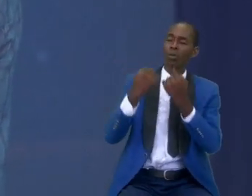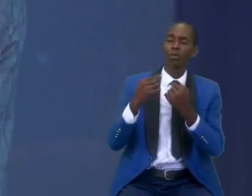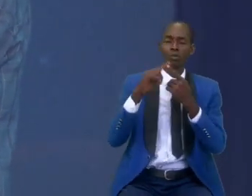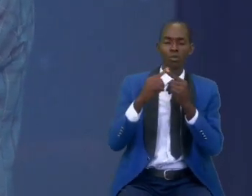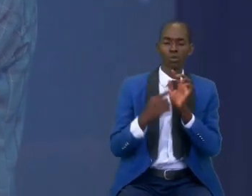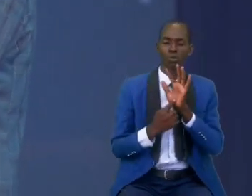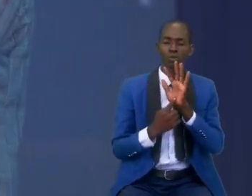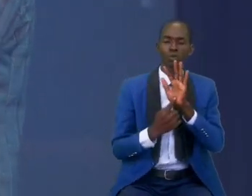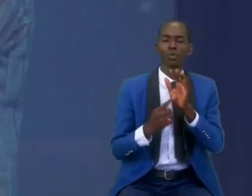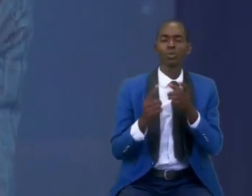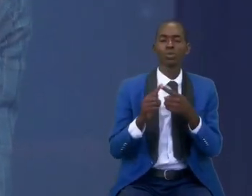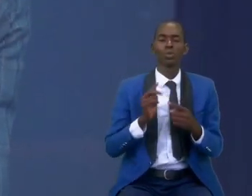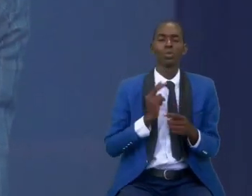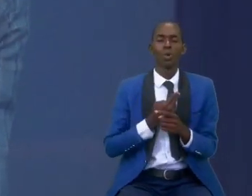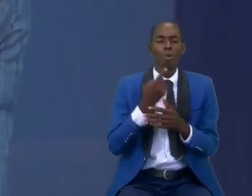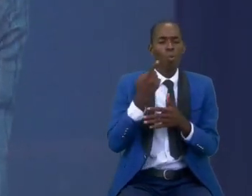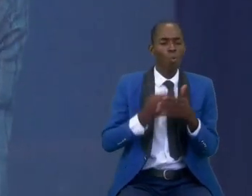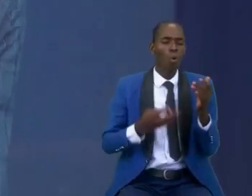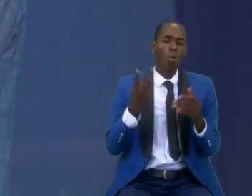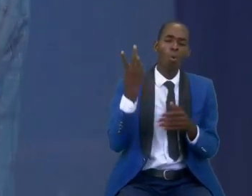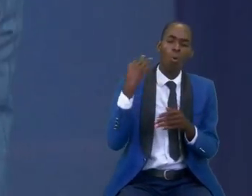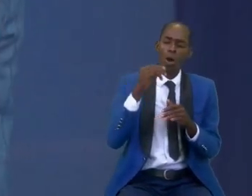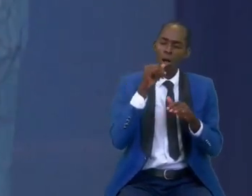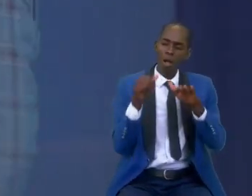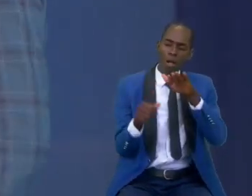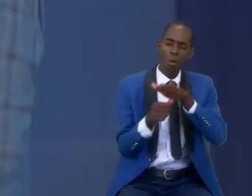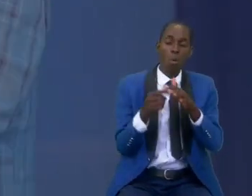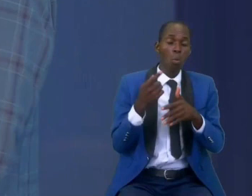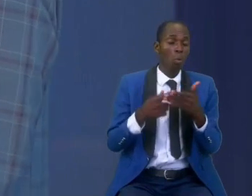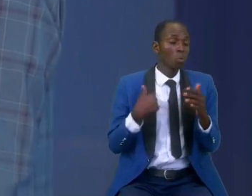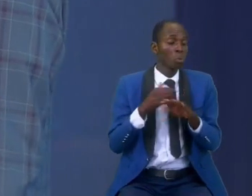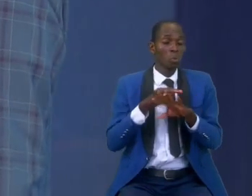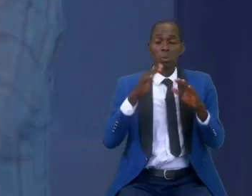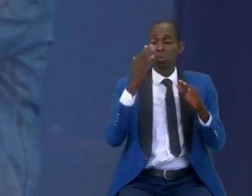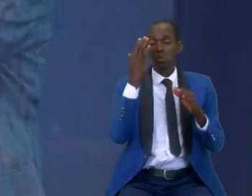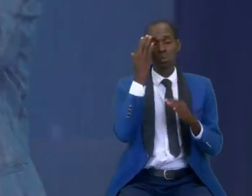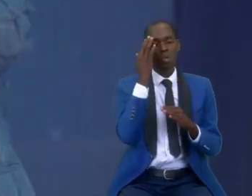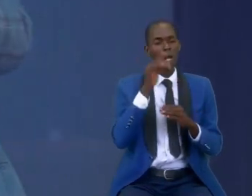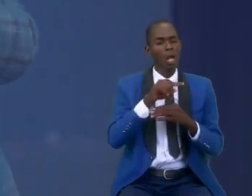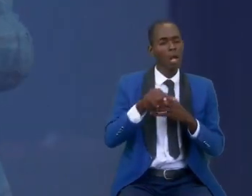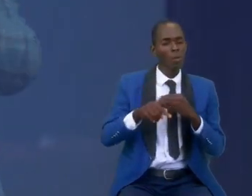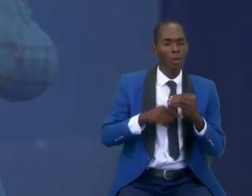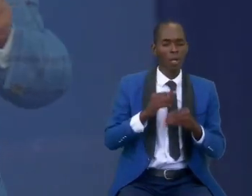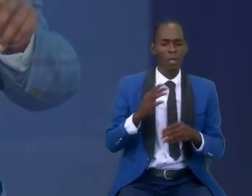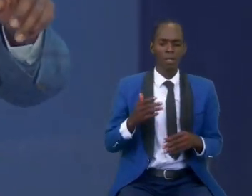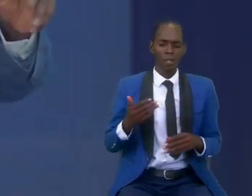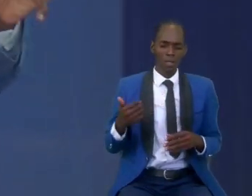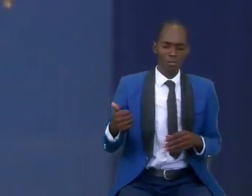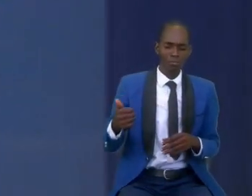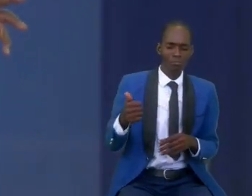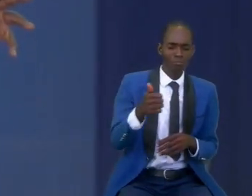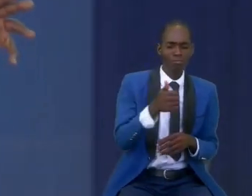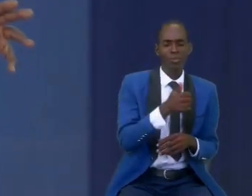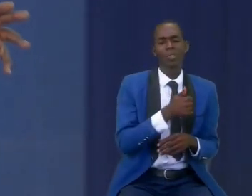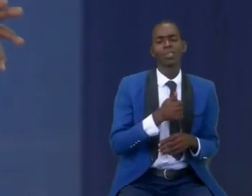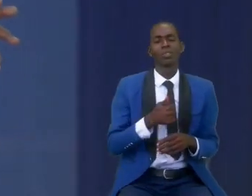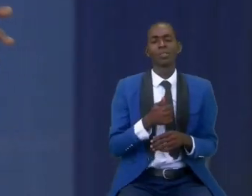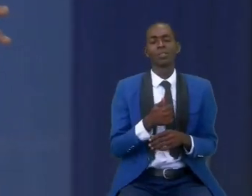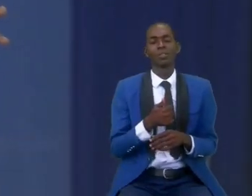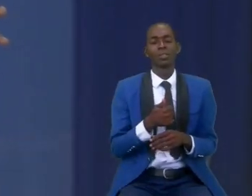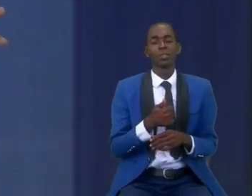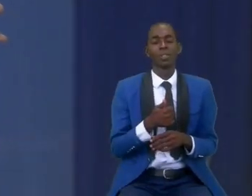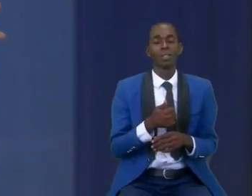didn't know about our individual selves, that you have so made